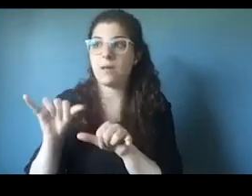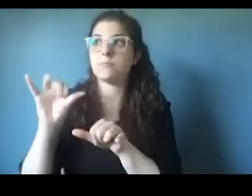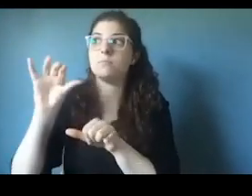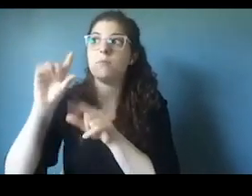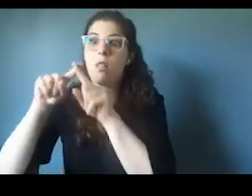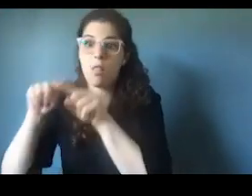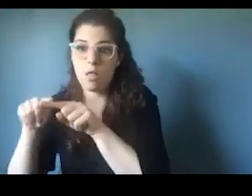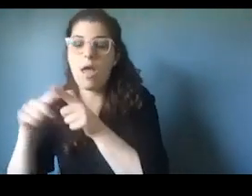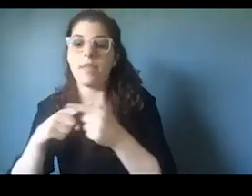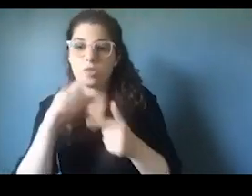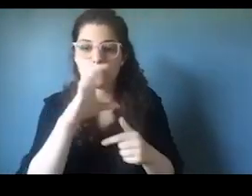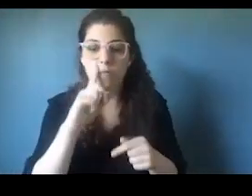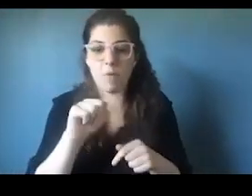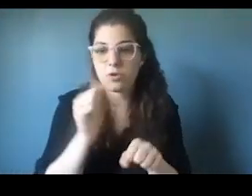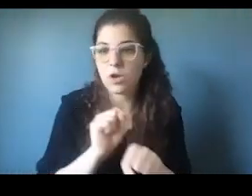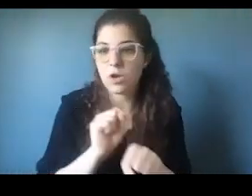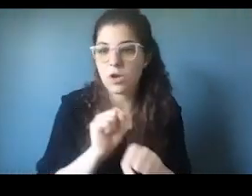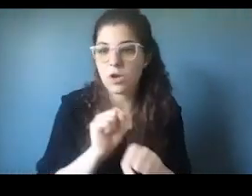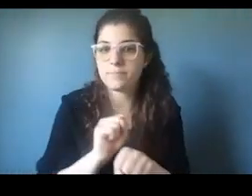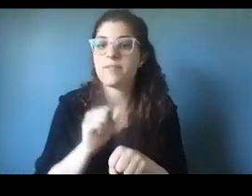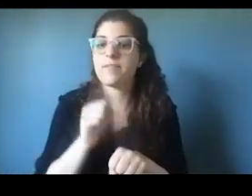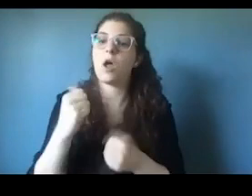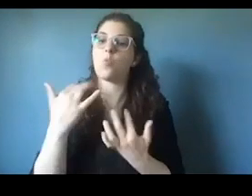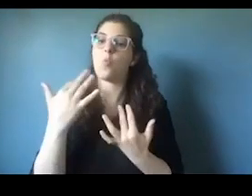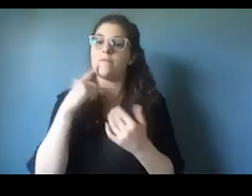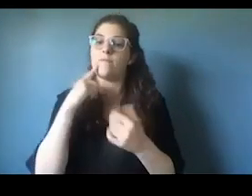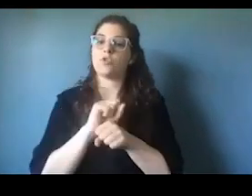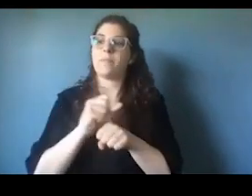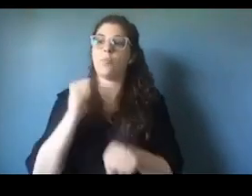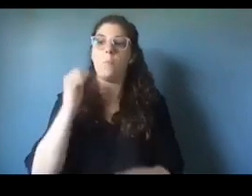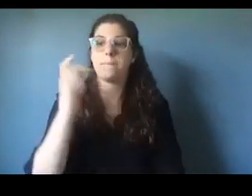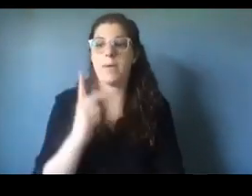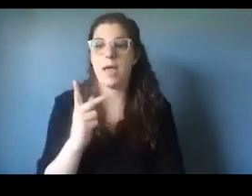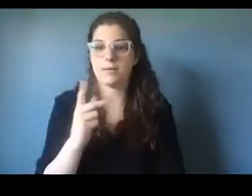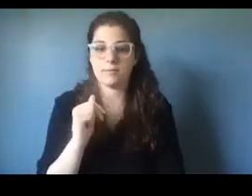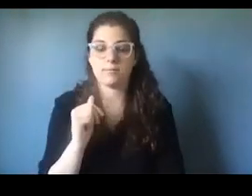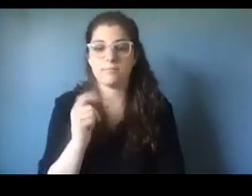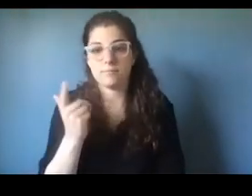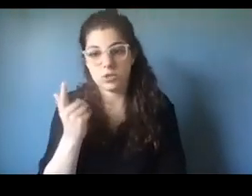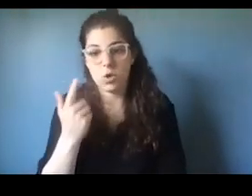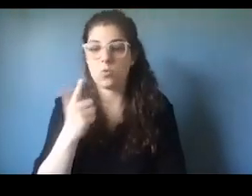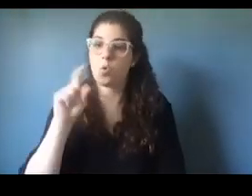jobs prevents them from waiting around for a job that's not going to come back. Okay, so one of the big questions here is just, again, are